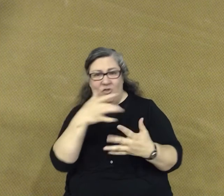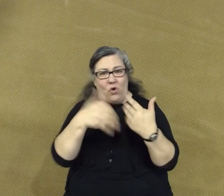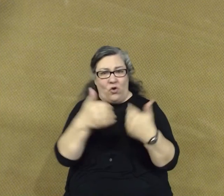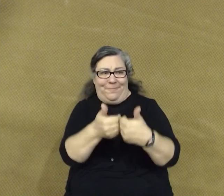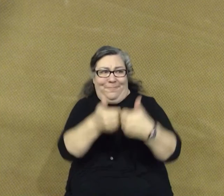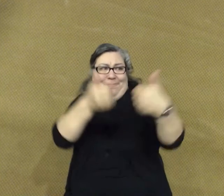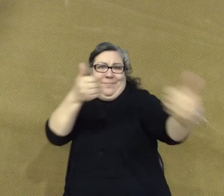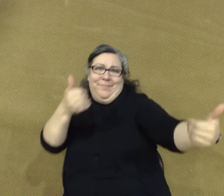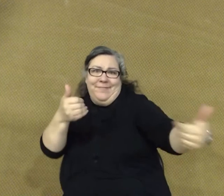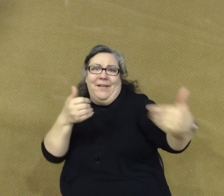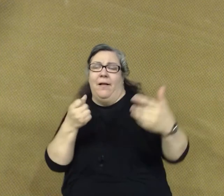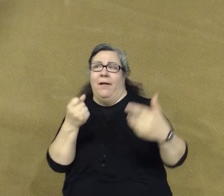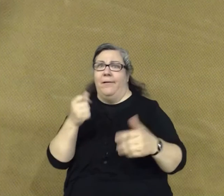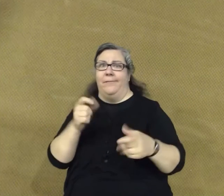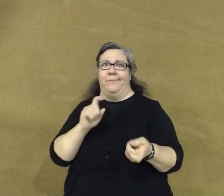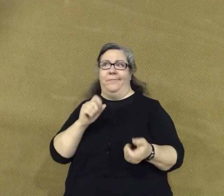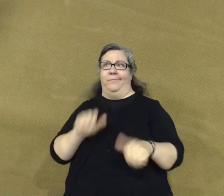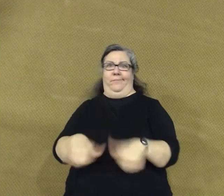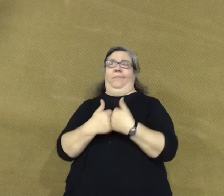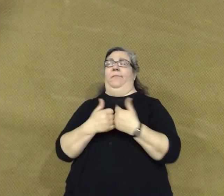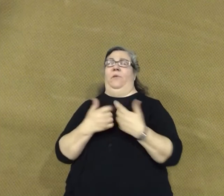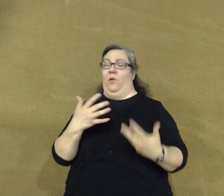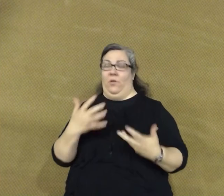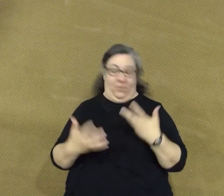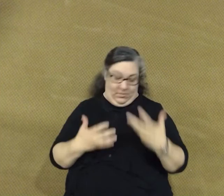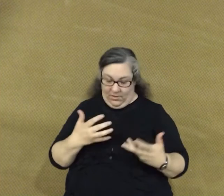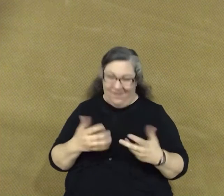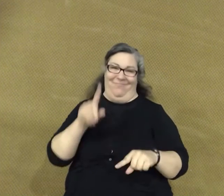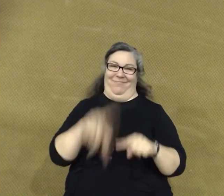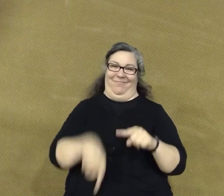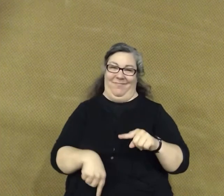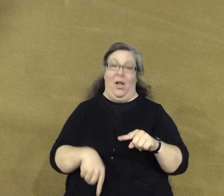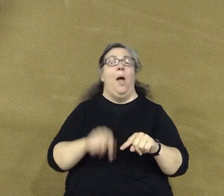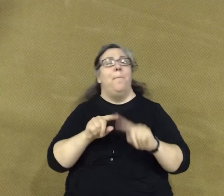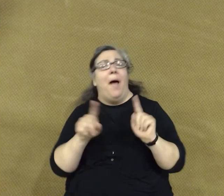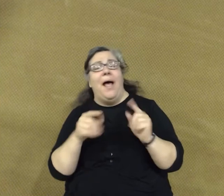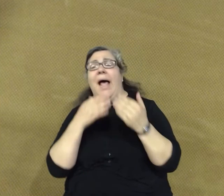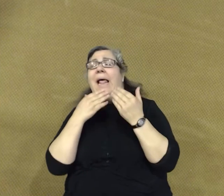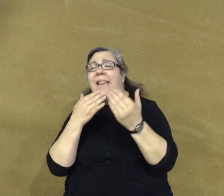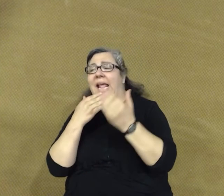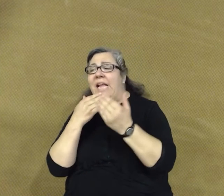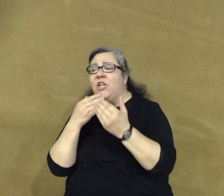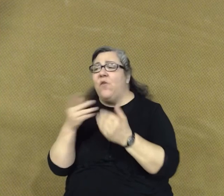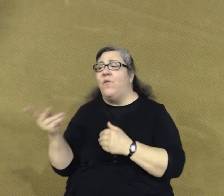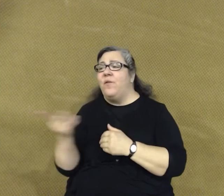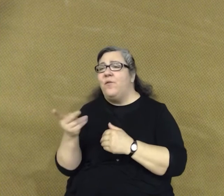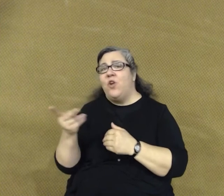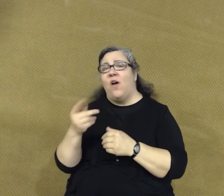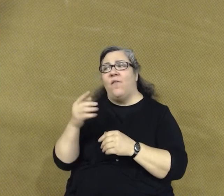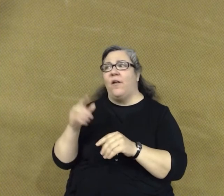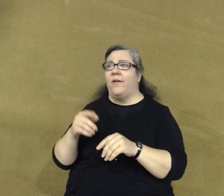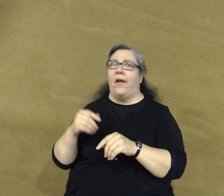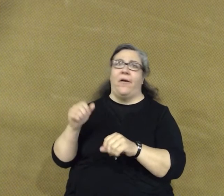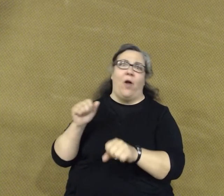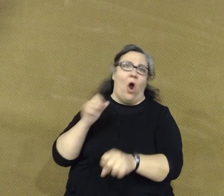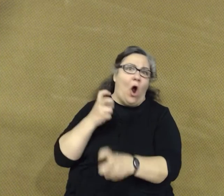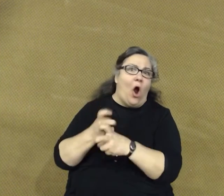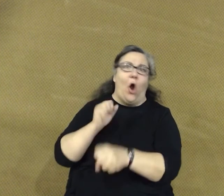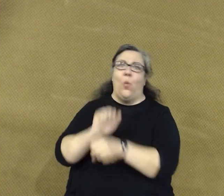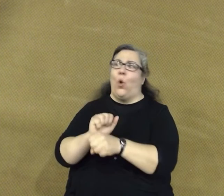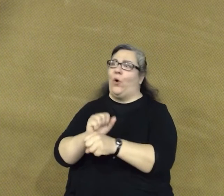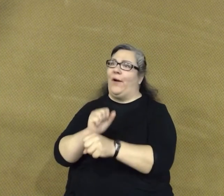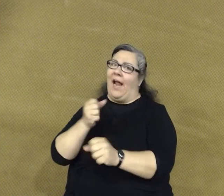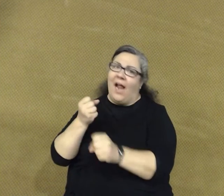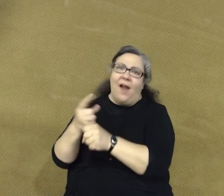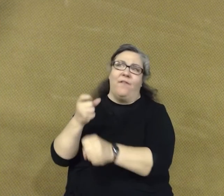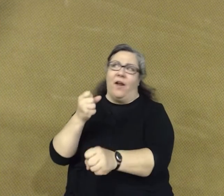wrestle through, it proved to be impossible. But we want to say a big thank you to them for their laborious work every year, so they get the year